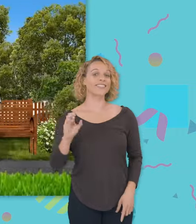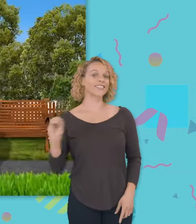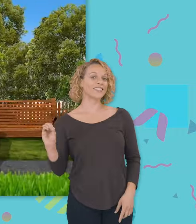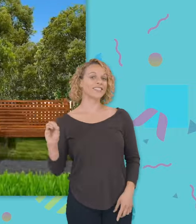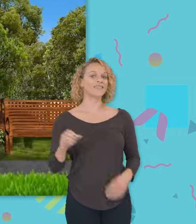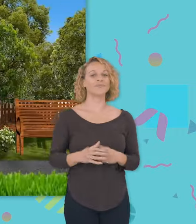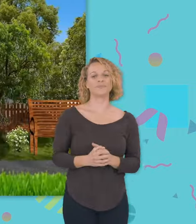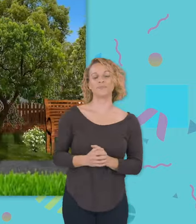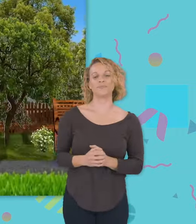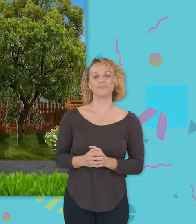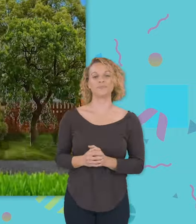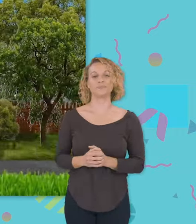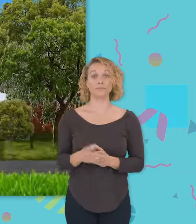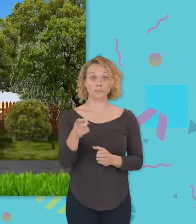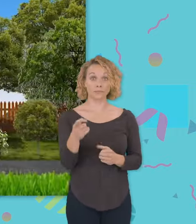the zoo.